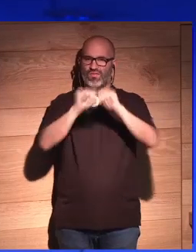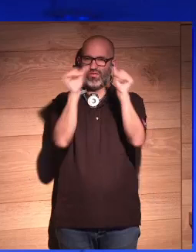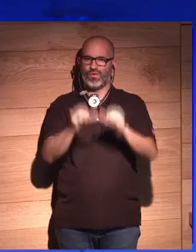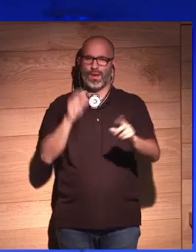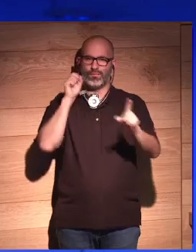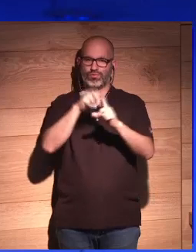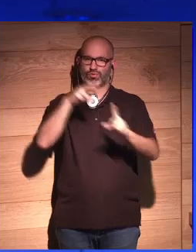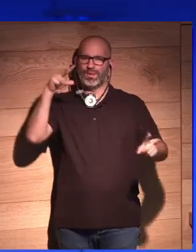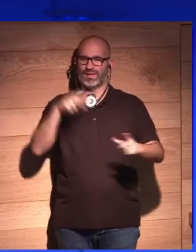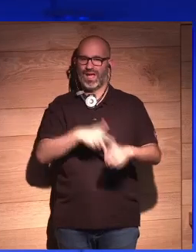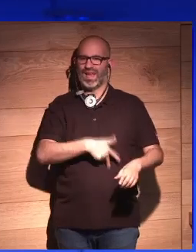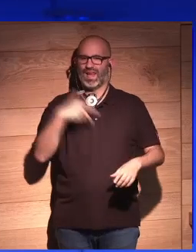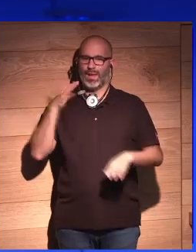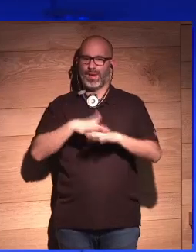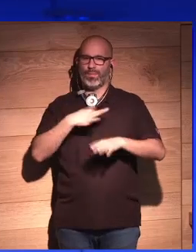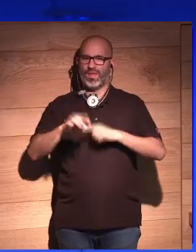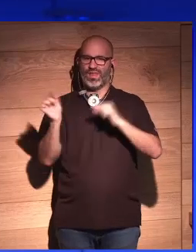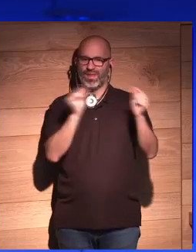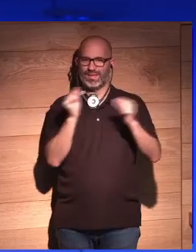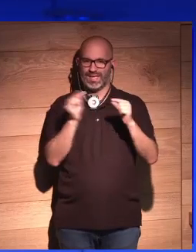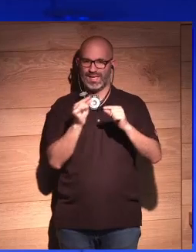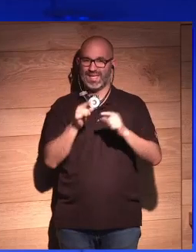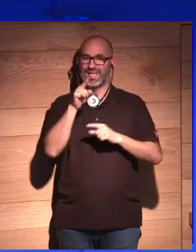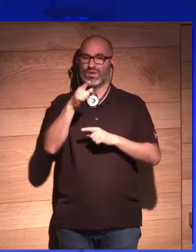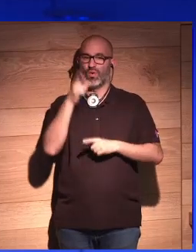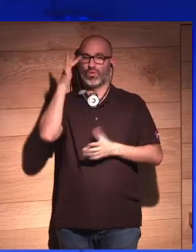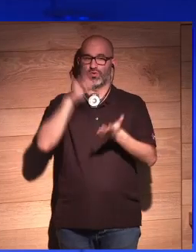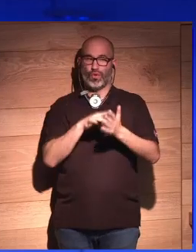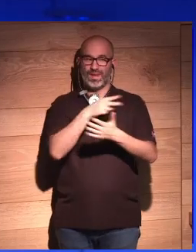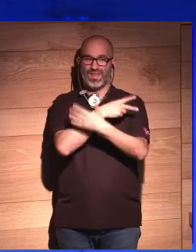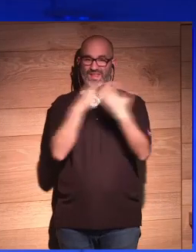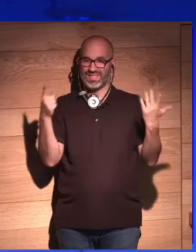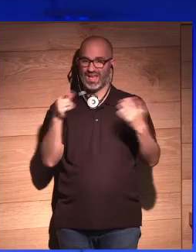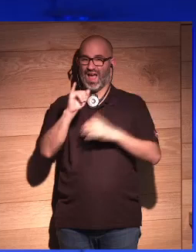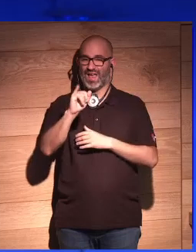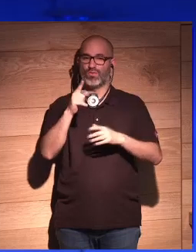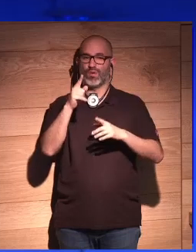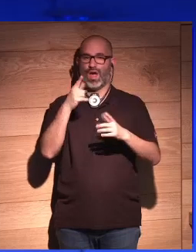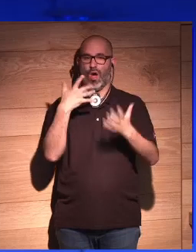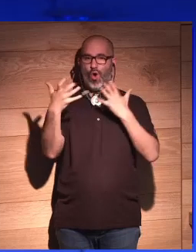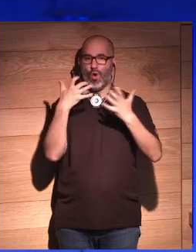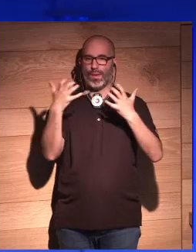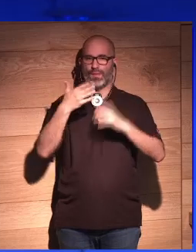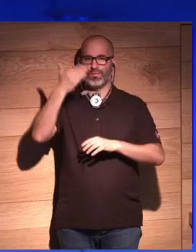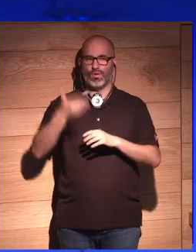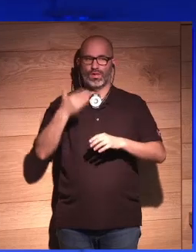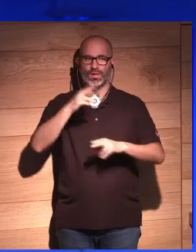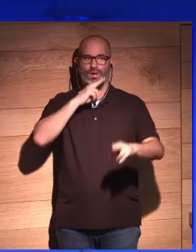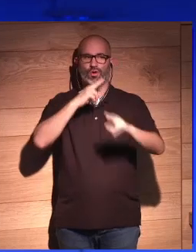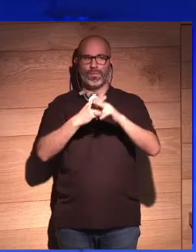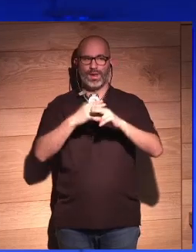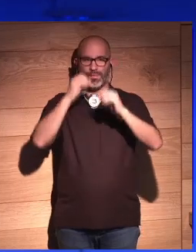one piece in particular that year that is definitely worth pointing out is this piece called Real Virtuality, Immersive